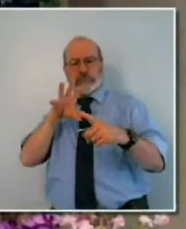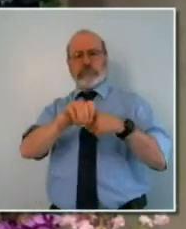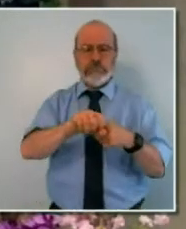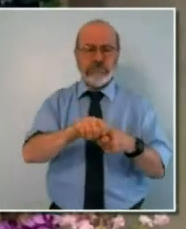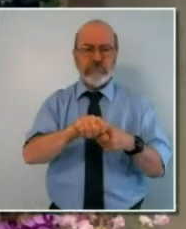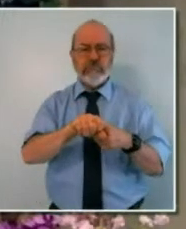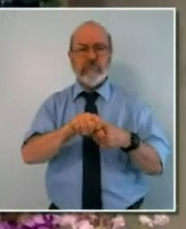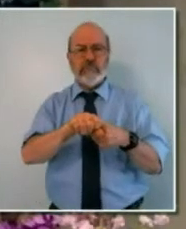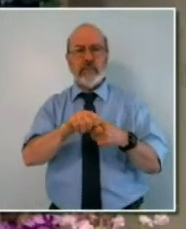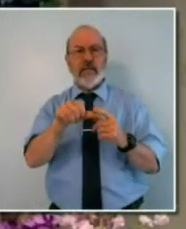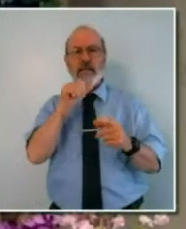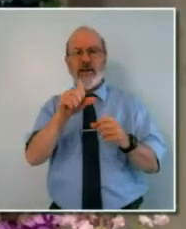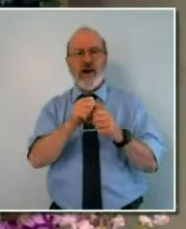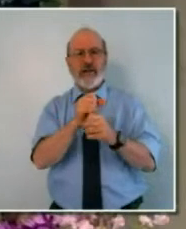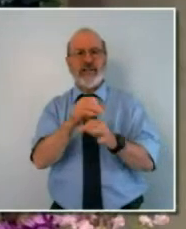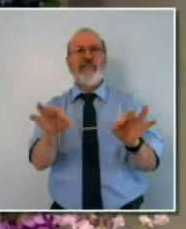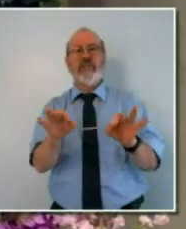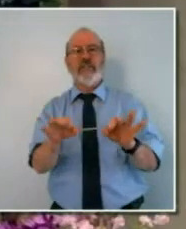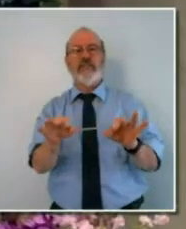do not let go.